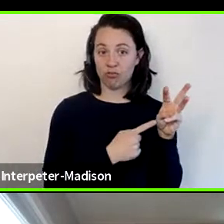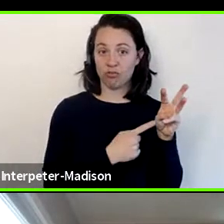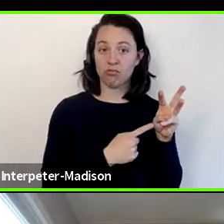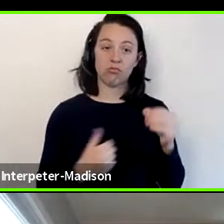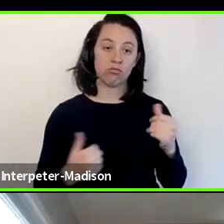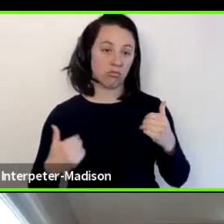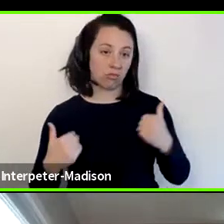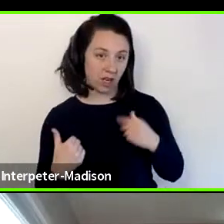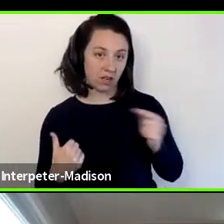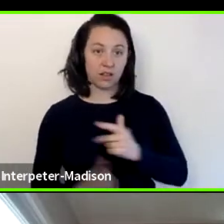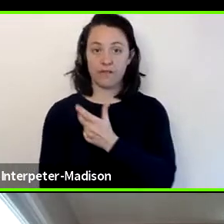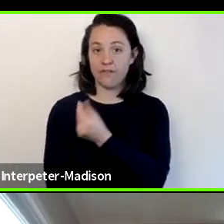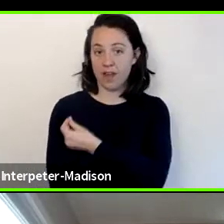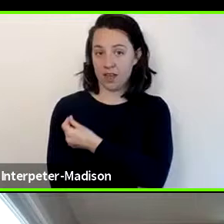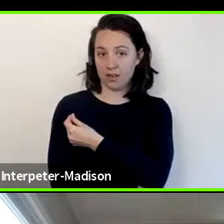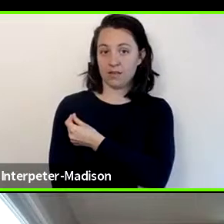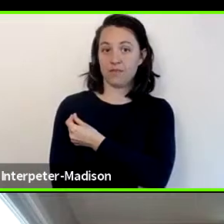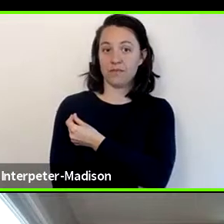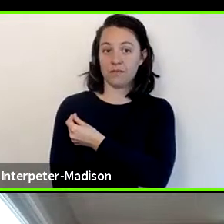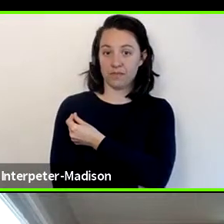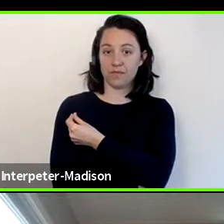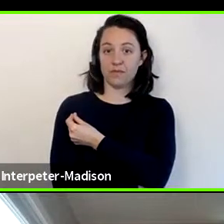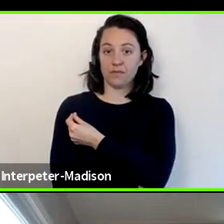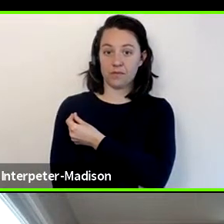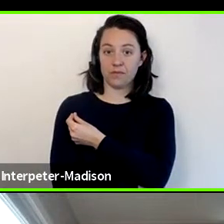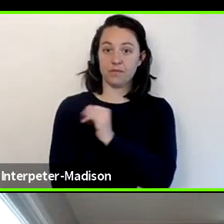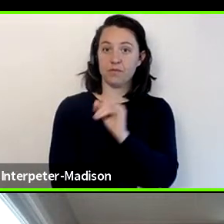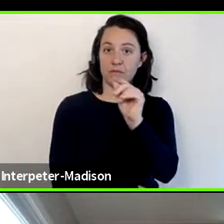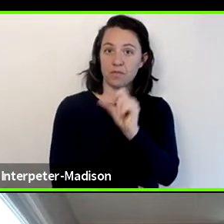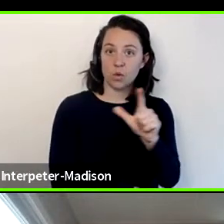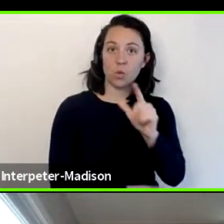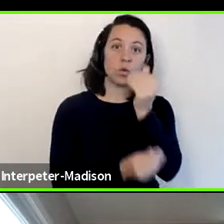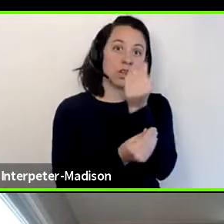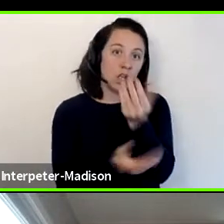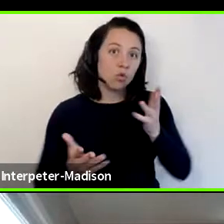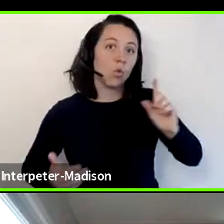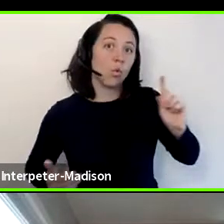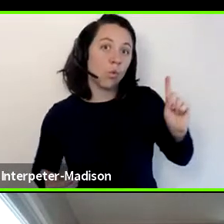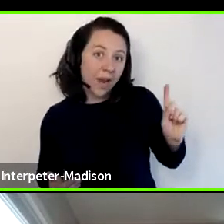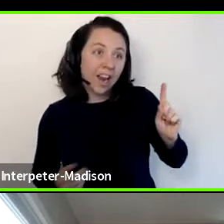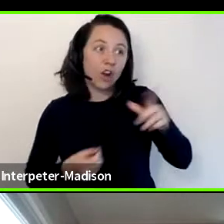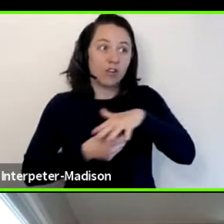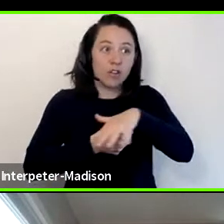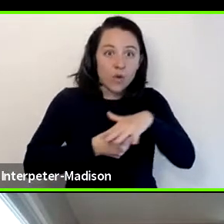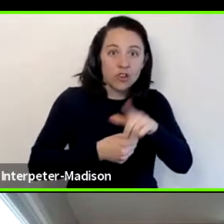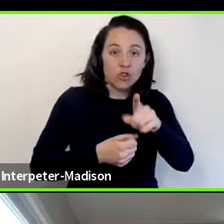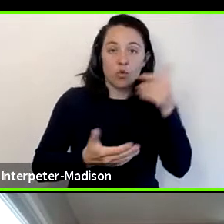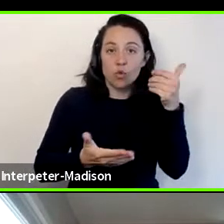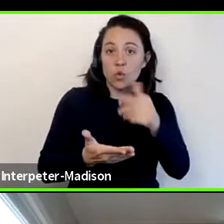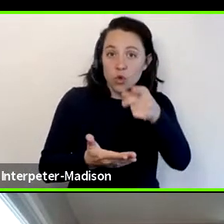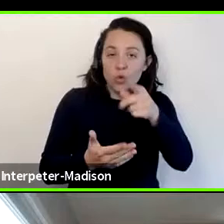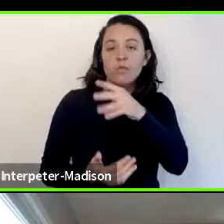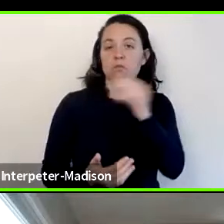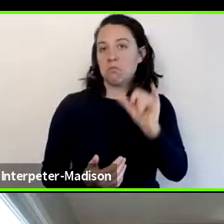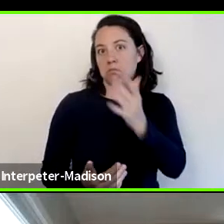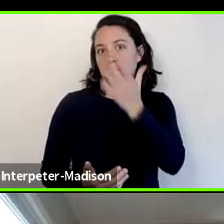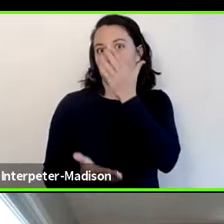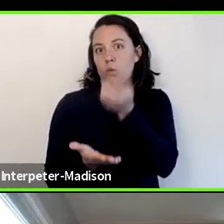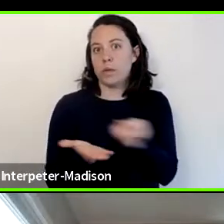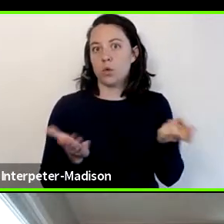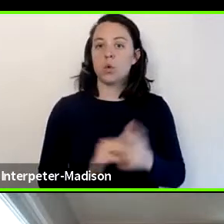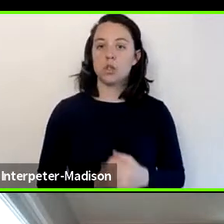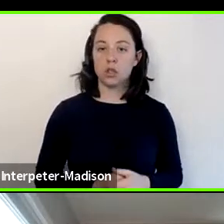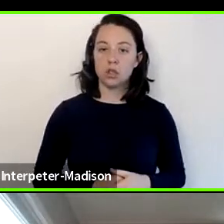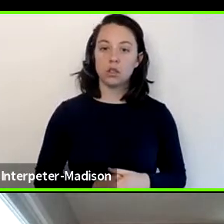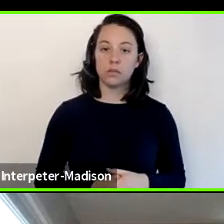vaccine tool that lets you know where the locations are near you, and that might be a resource. Some of those other